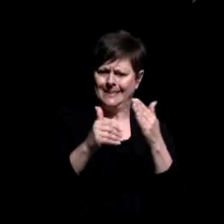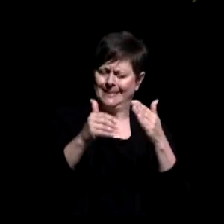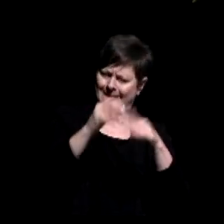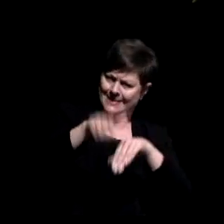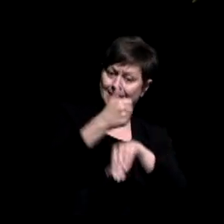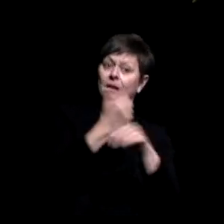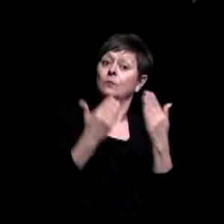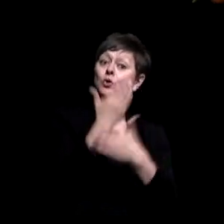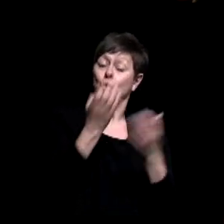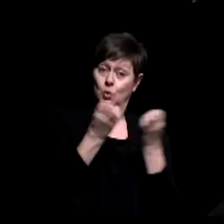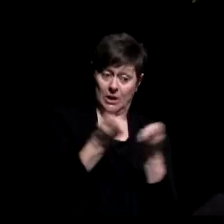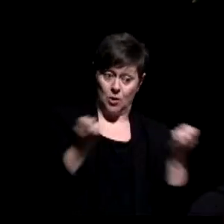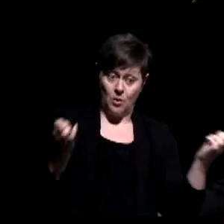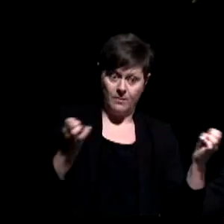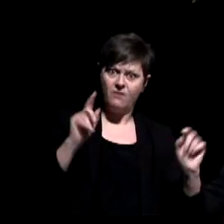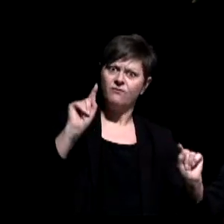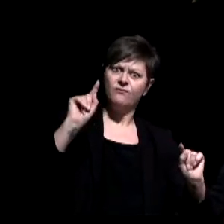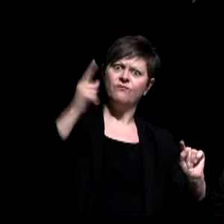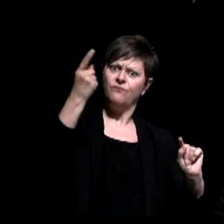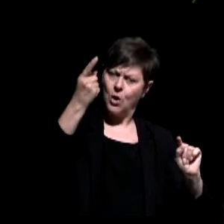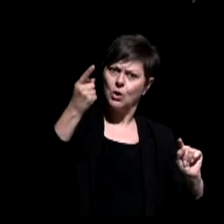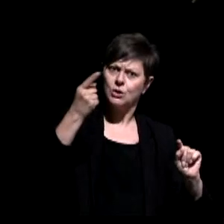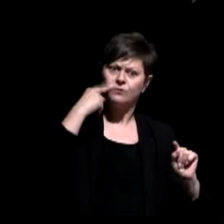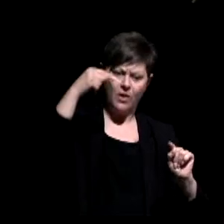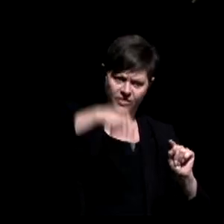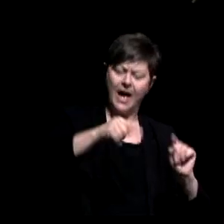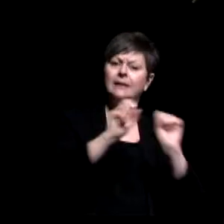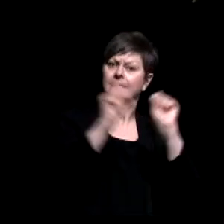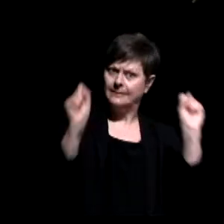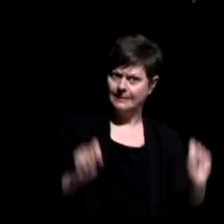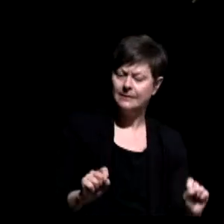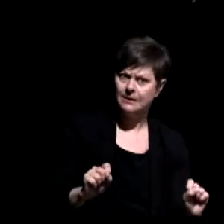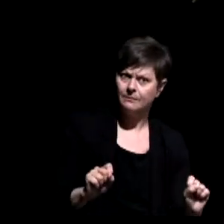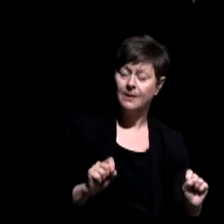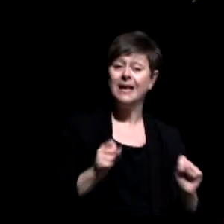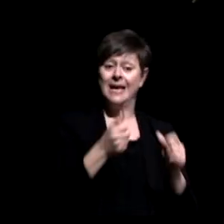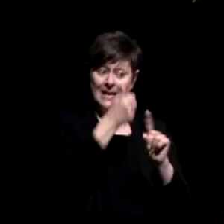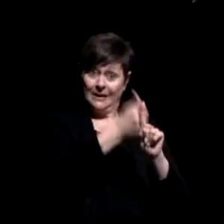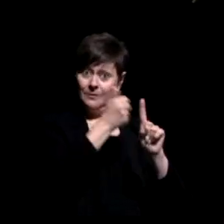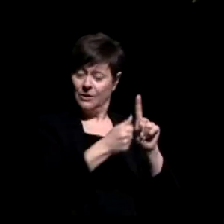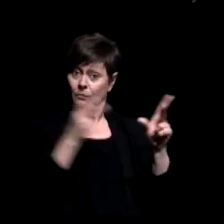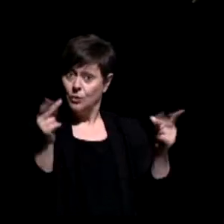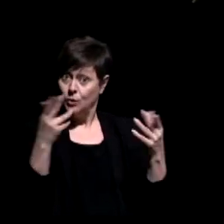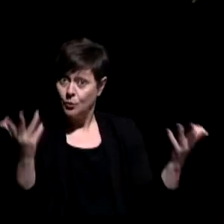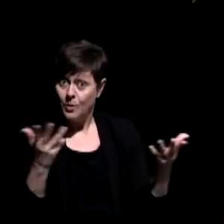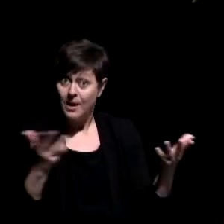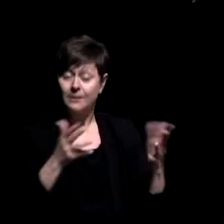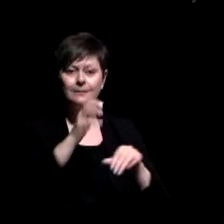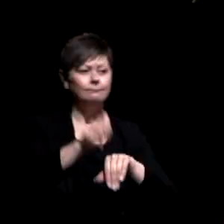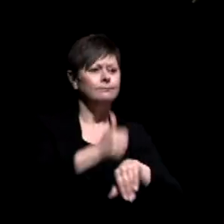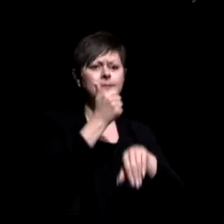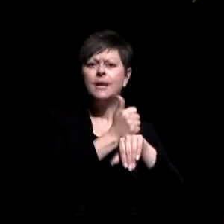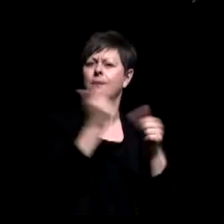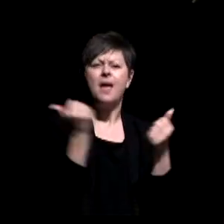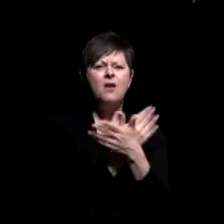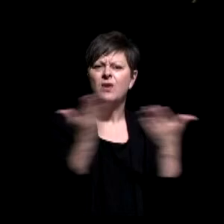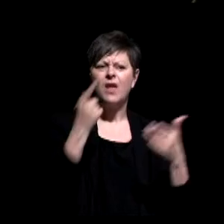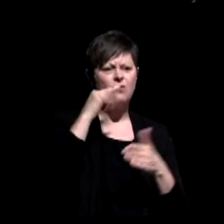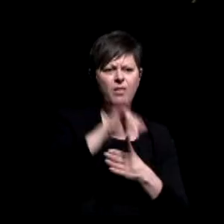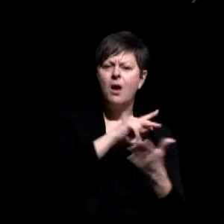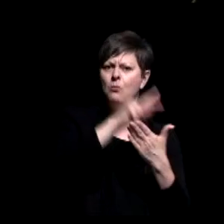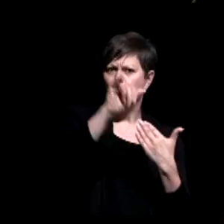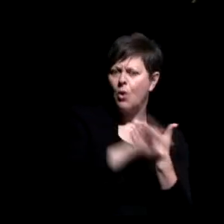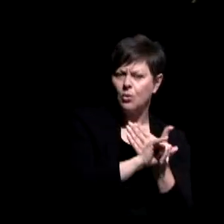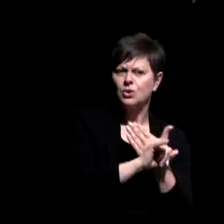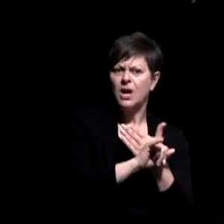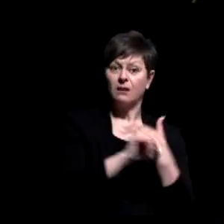of its kind in the Parks NL system. Mr. Bailey was instrumental in all phases of the project, from the